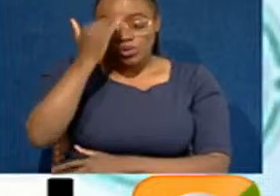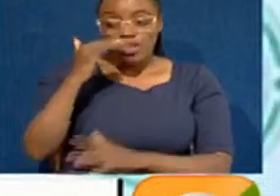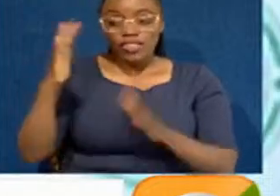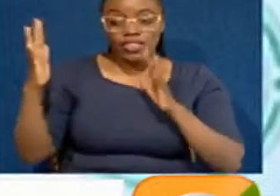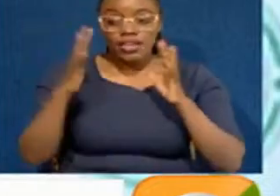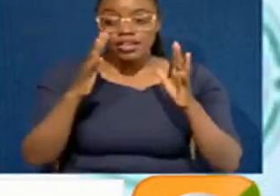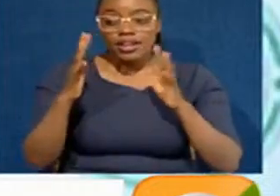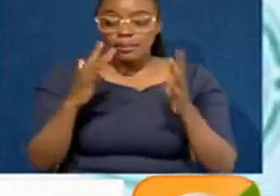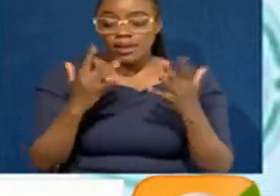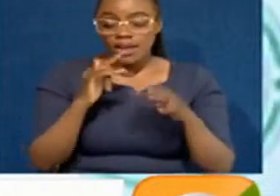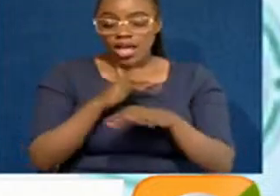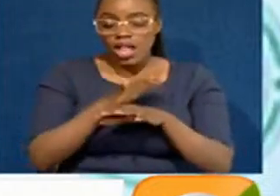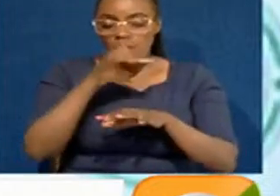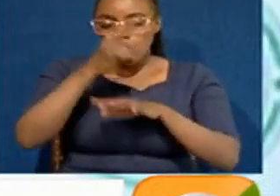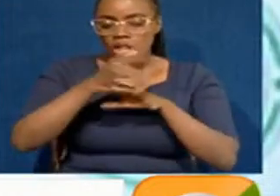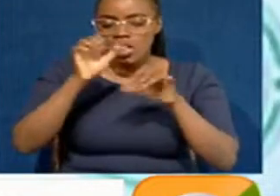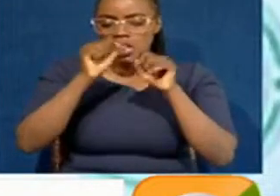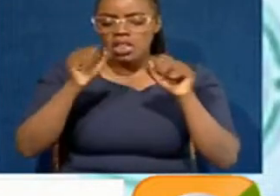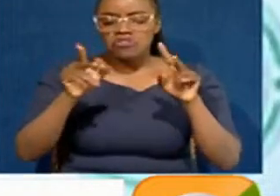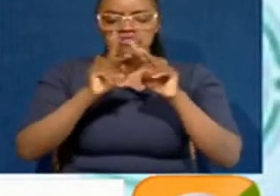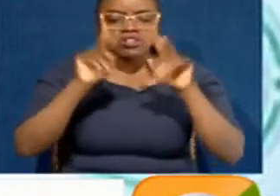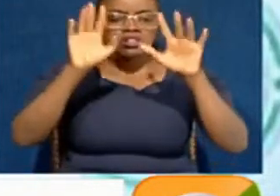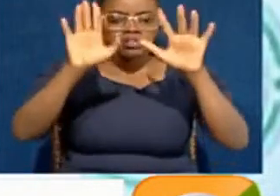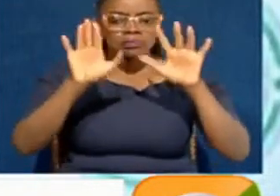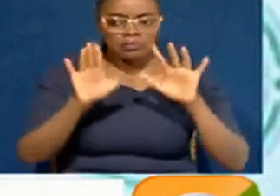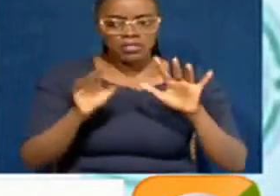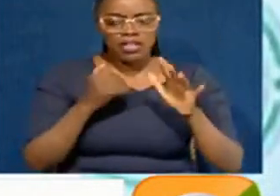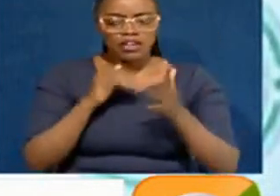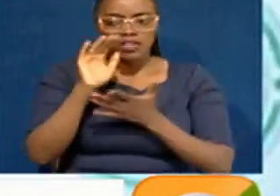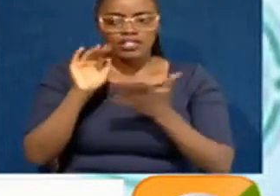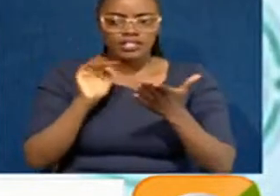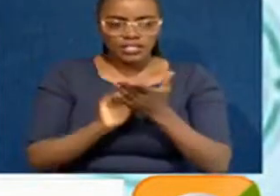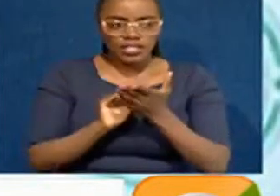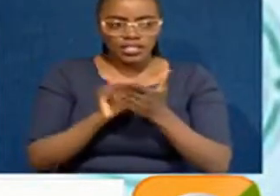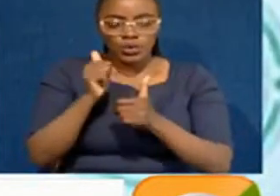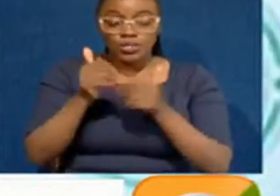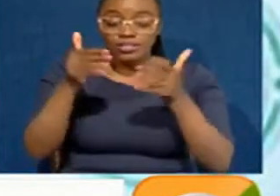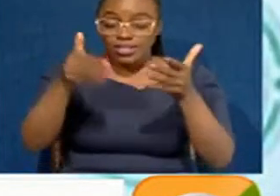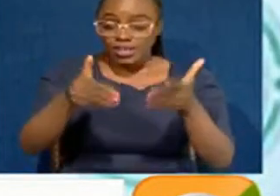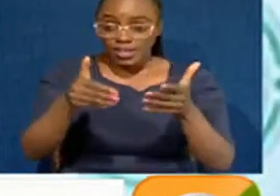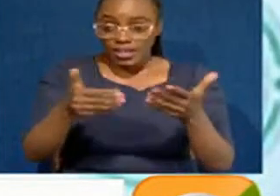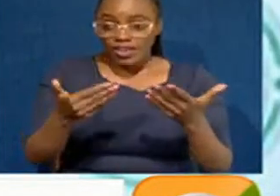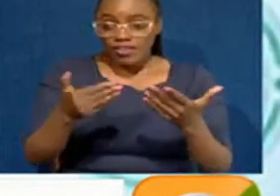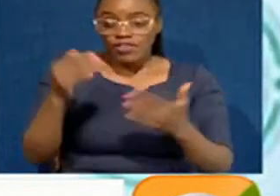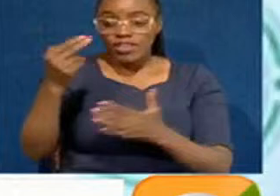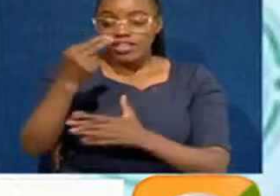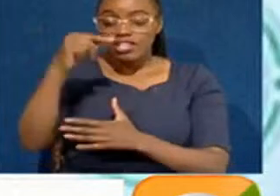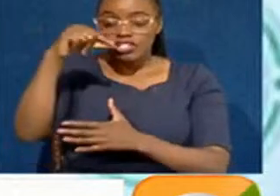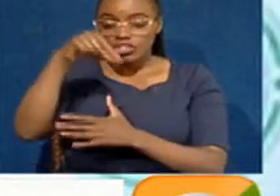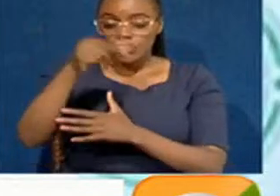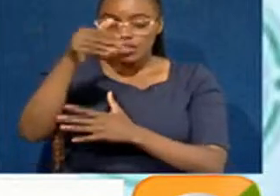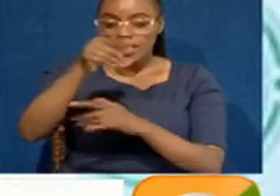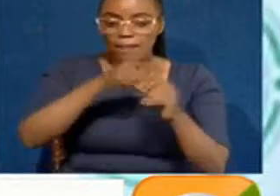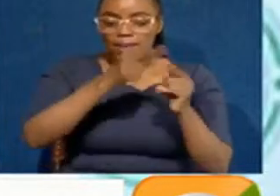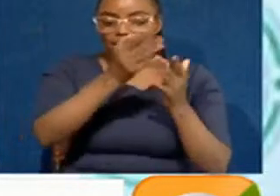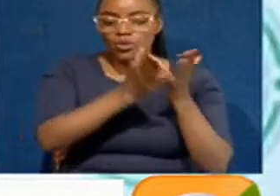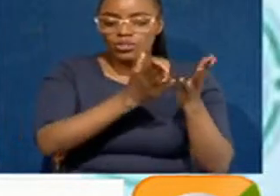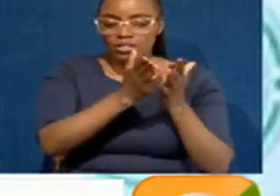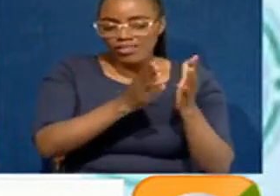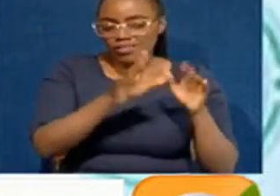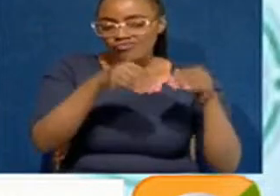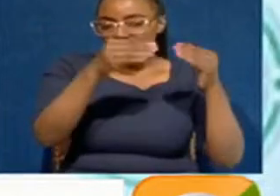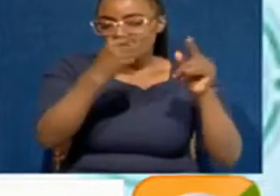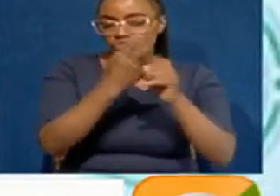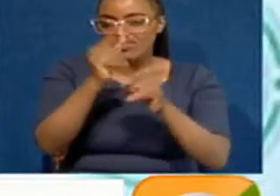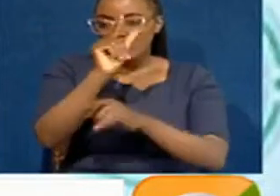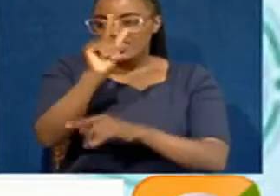climate early warning systems are very important. There is a center that is right here, headquartered here, but serving the region,